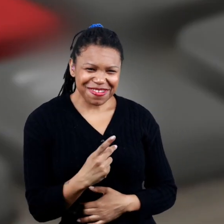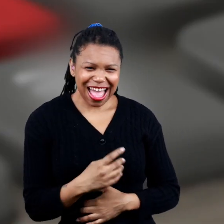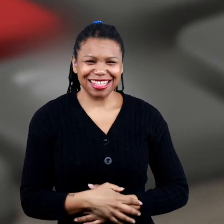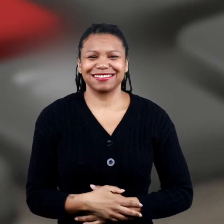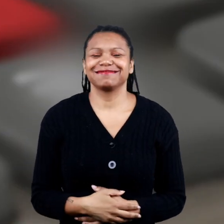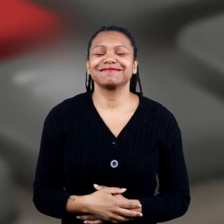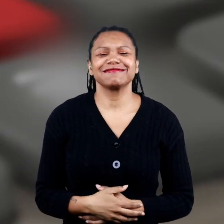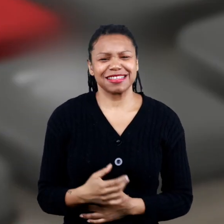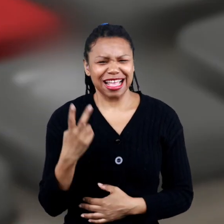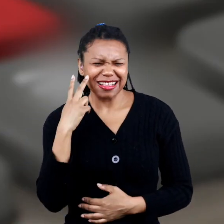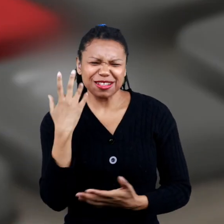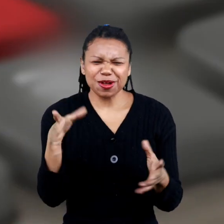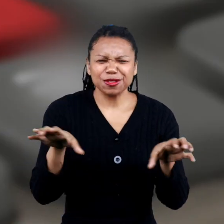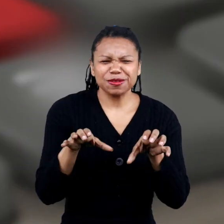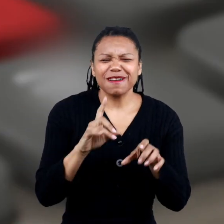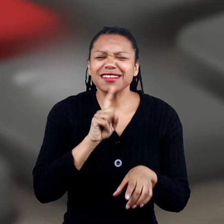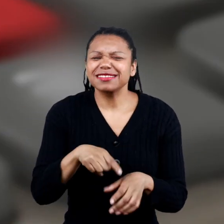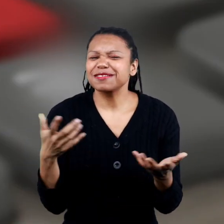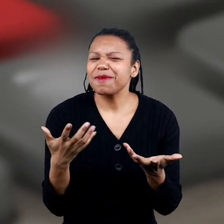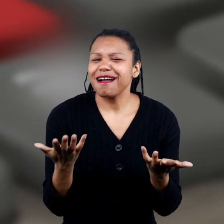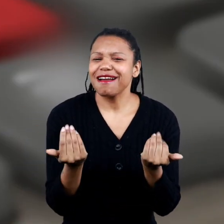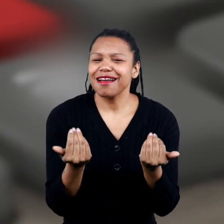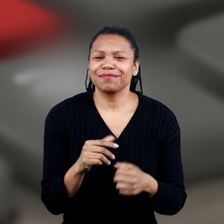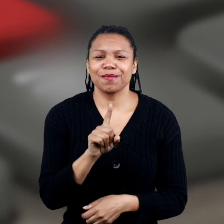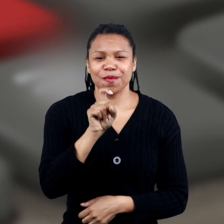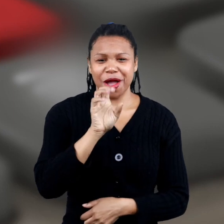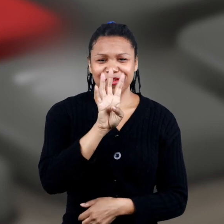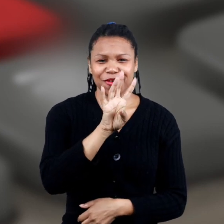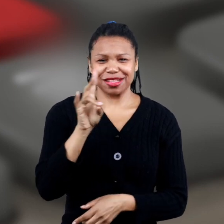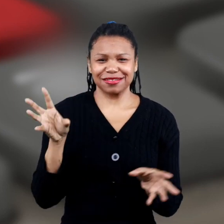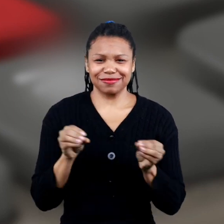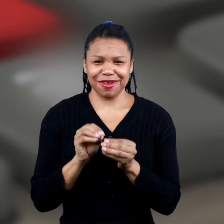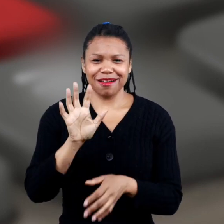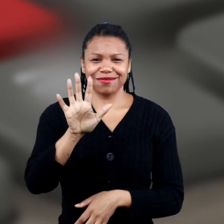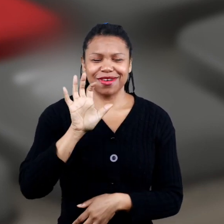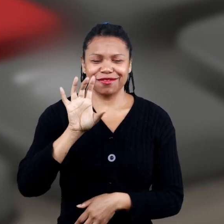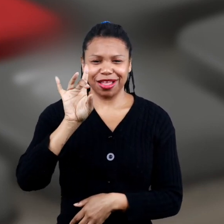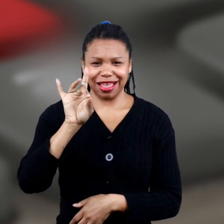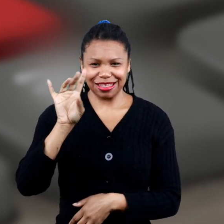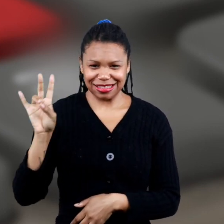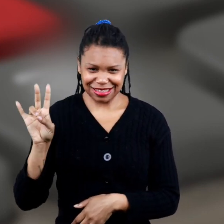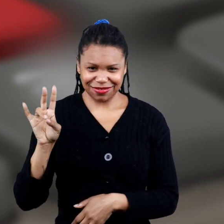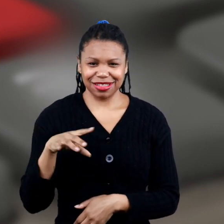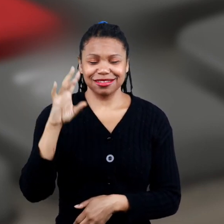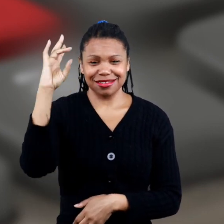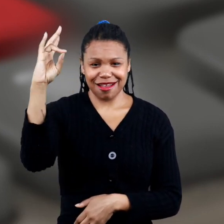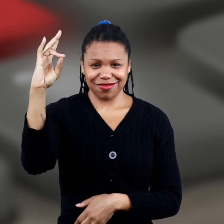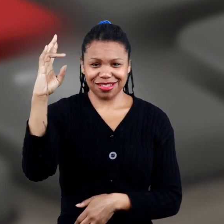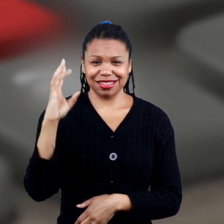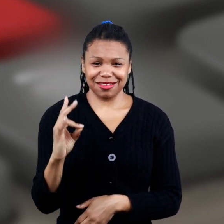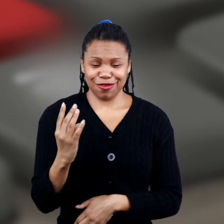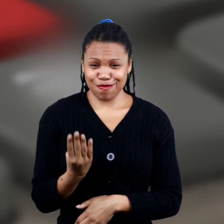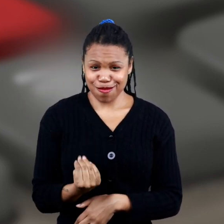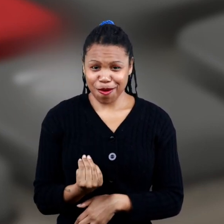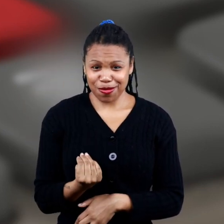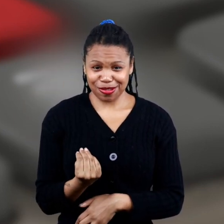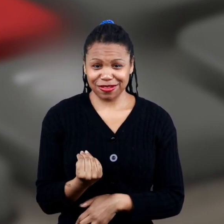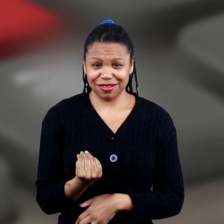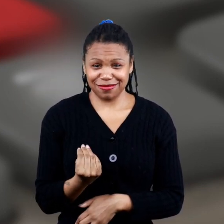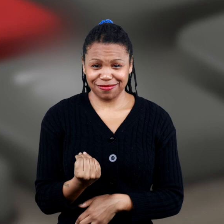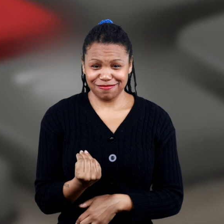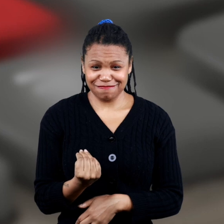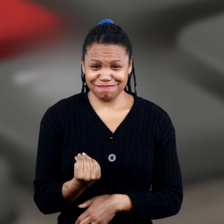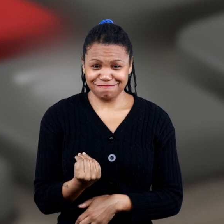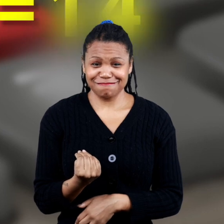Welcome back. All right, let's see how you did. One forty-seven plus five eighty-seven. So you've got the